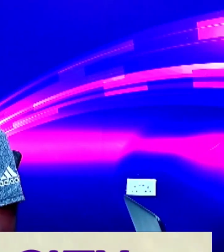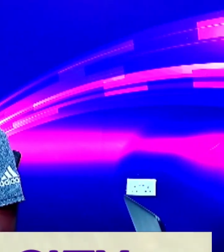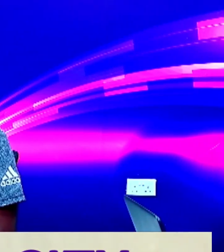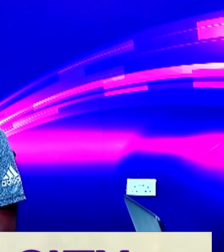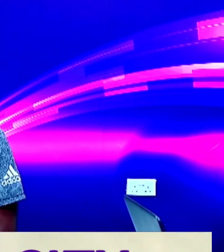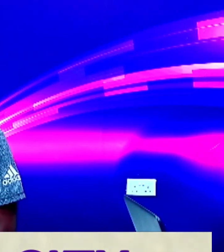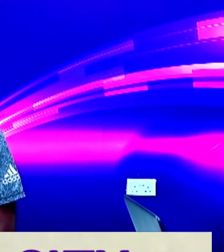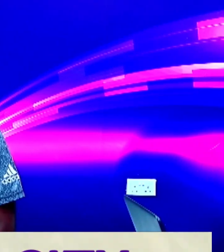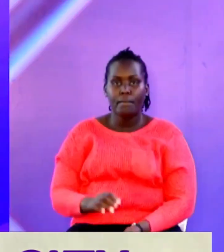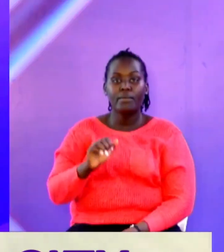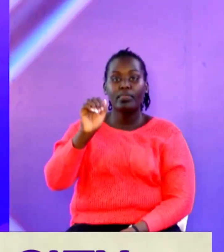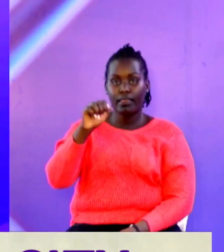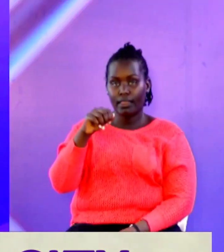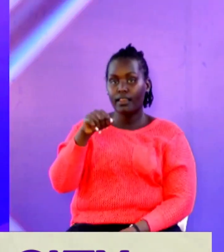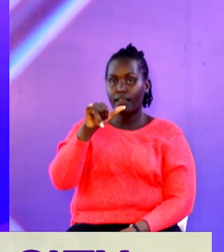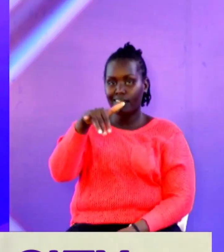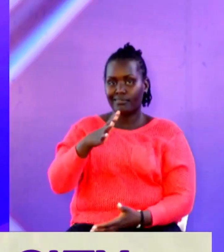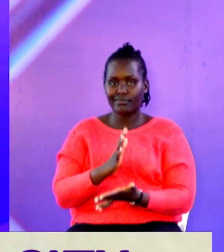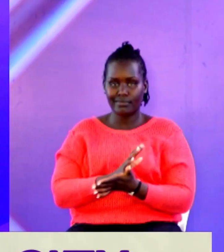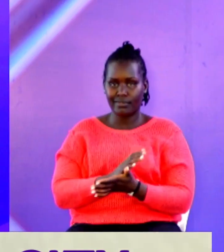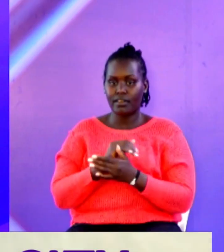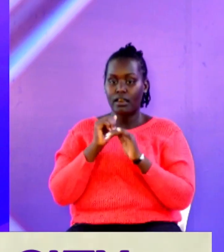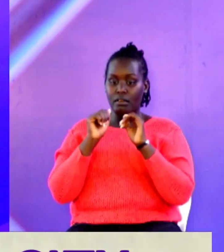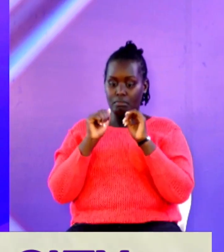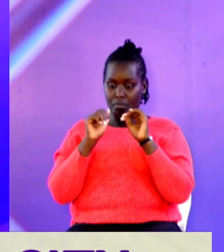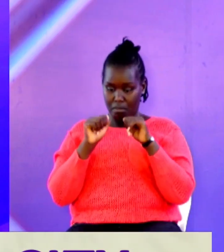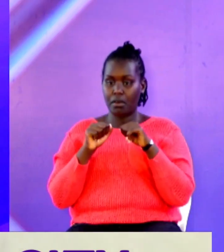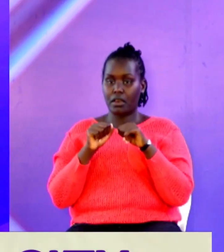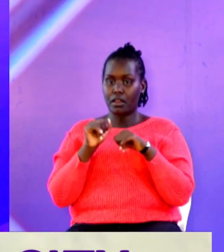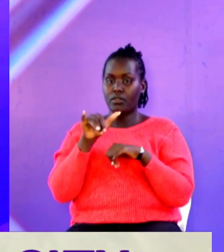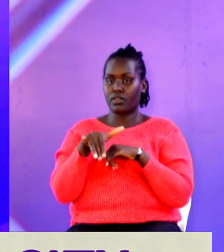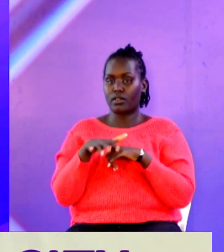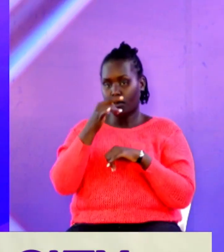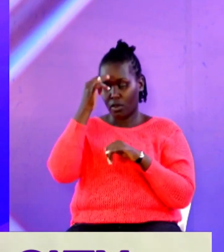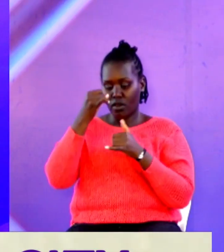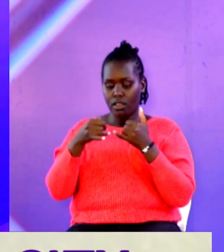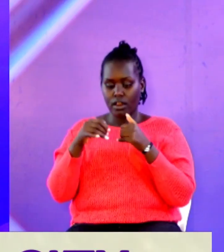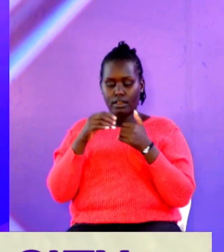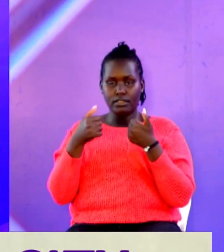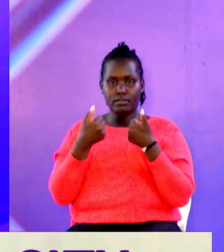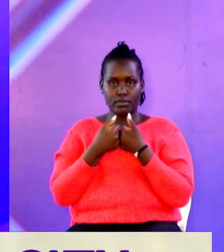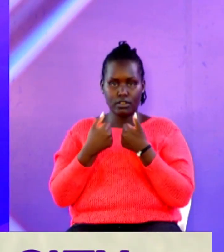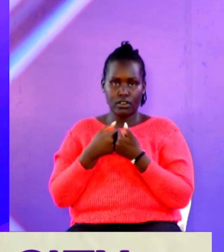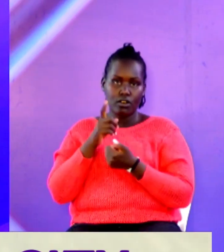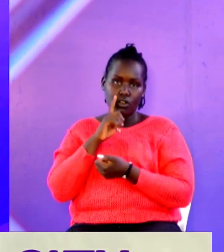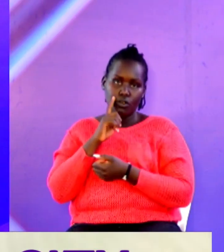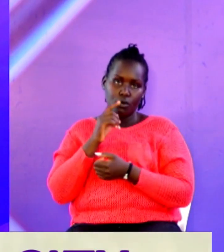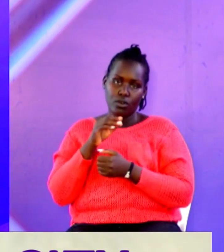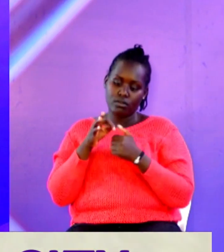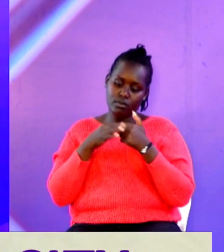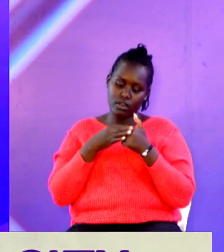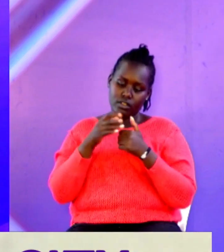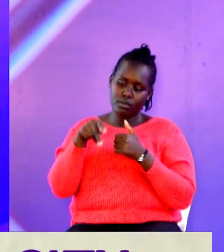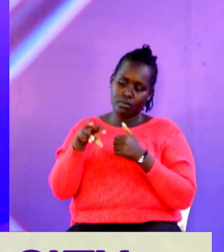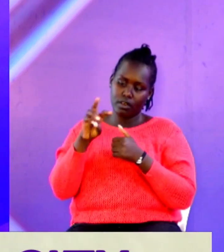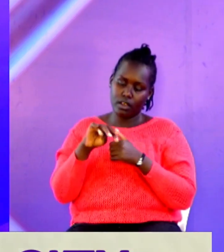Morocco. Yeah, that's true, and I agree to that. Of course, the last game tomorrow will be played at 8 p.m.